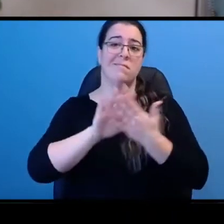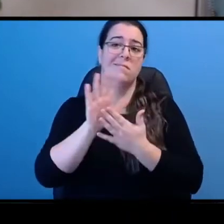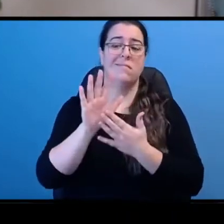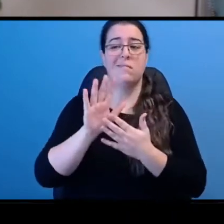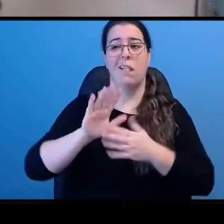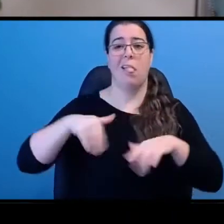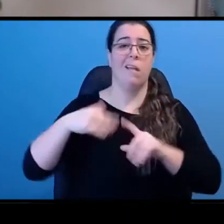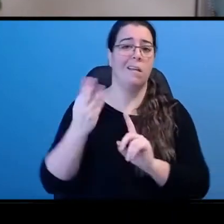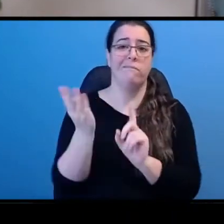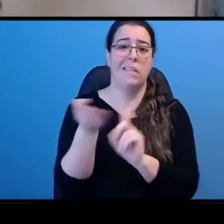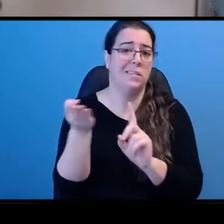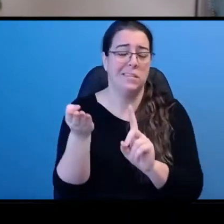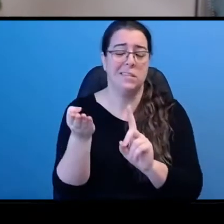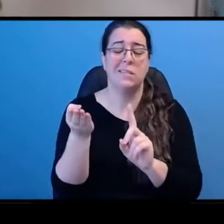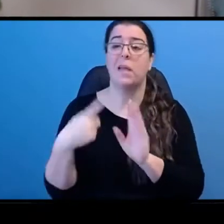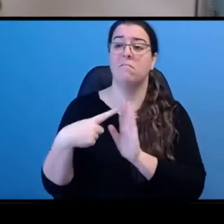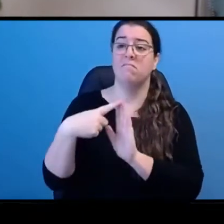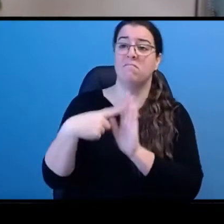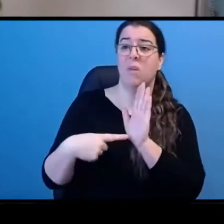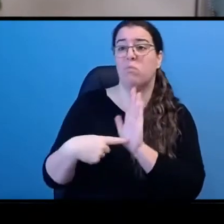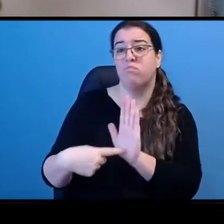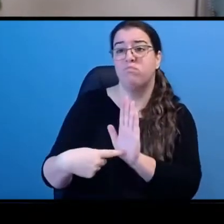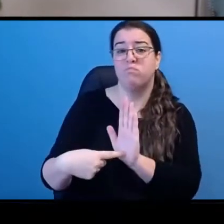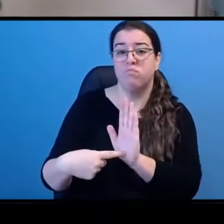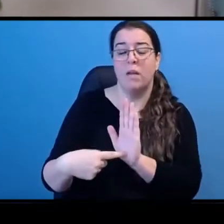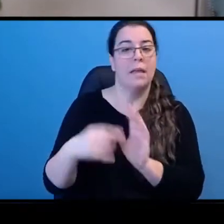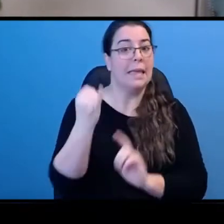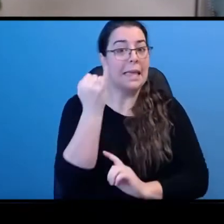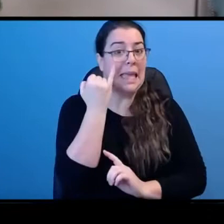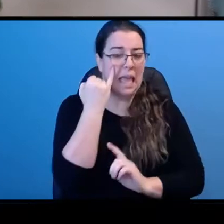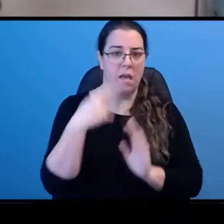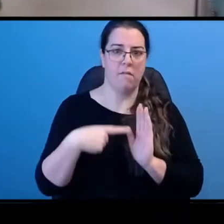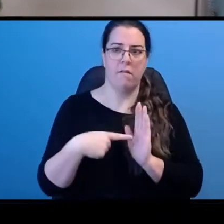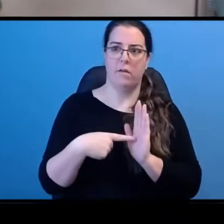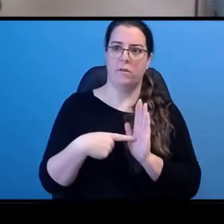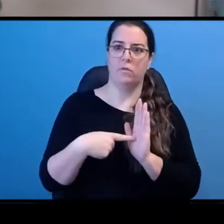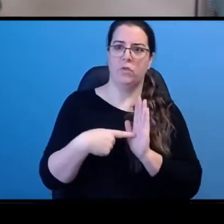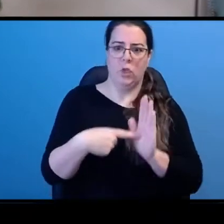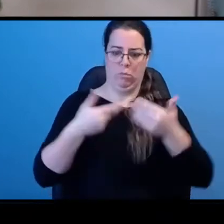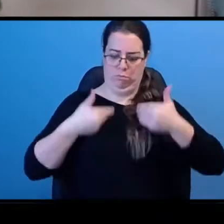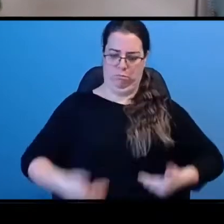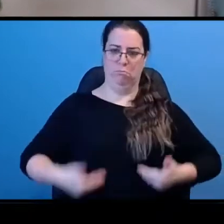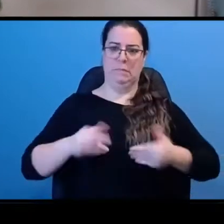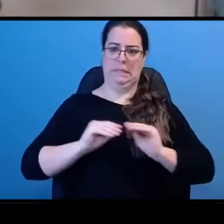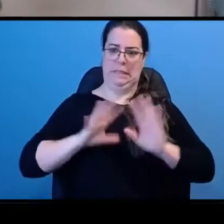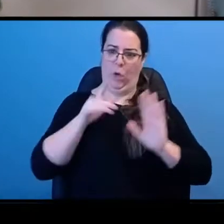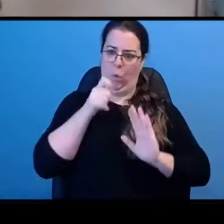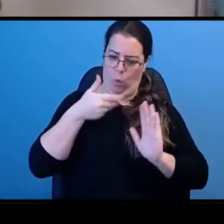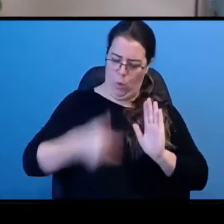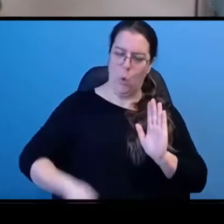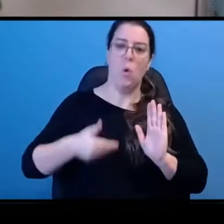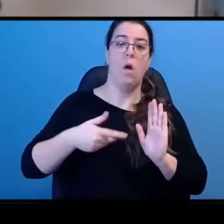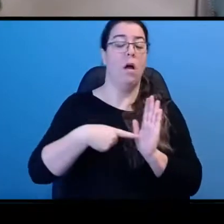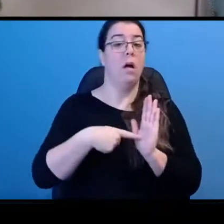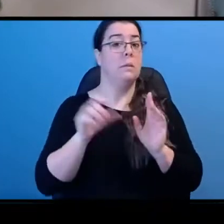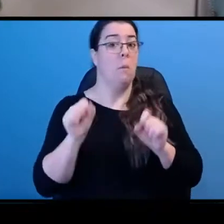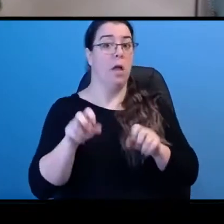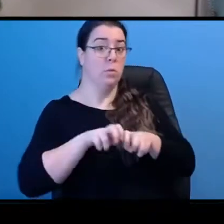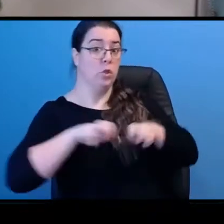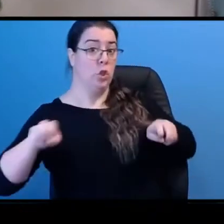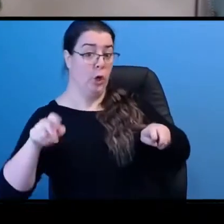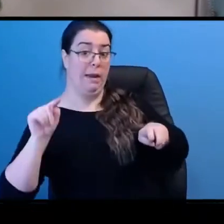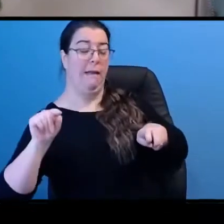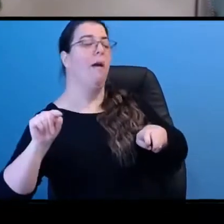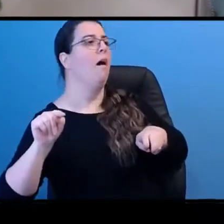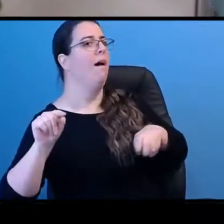not successful in your grant, you might have made a connection with an artist across the country that you may work with again in the